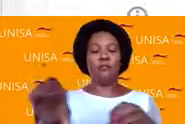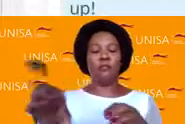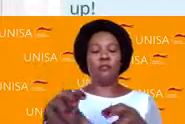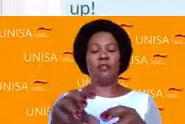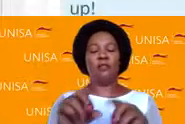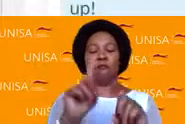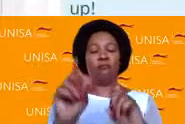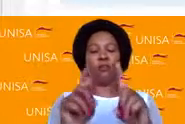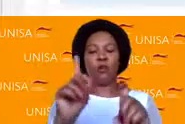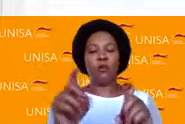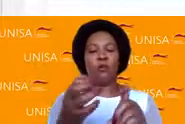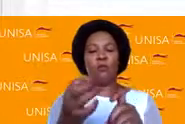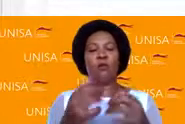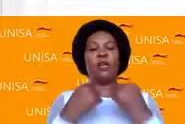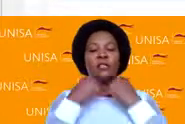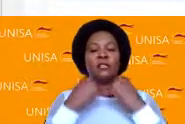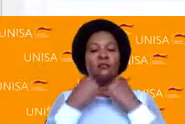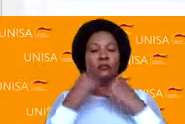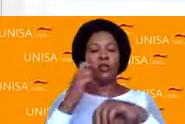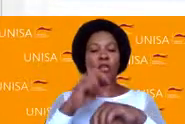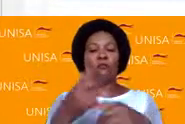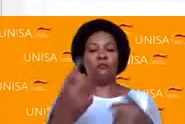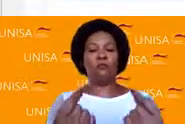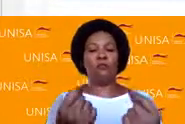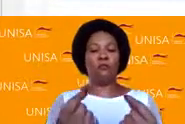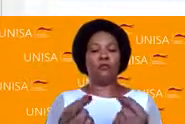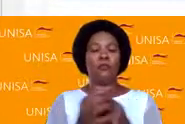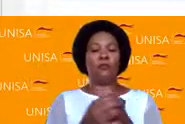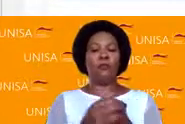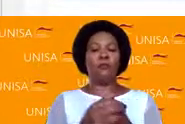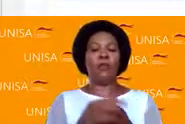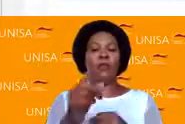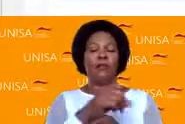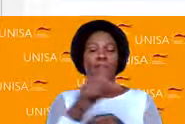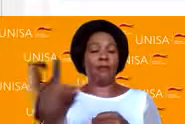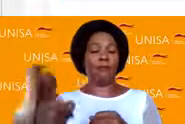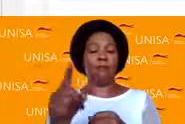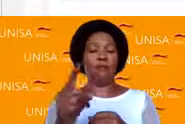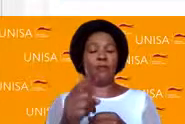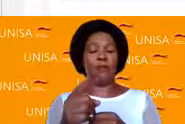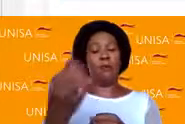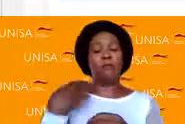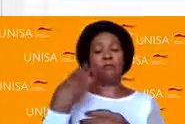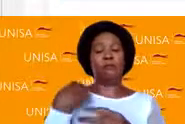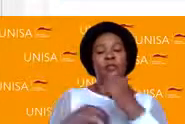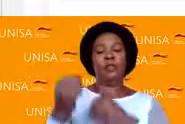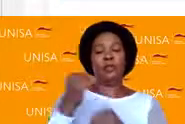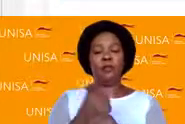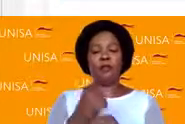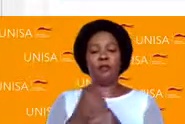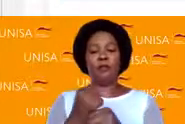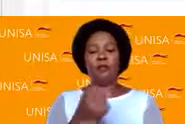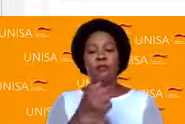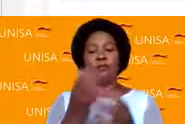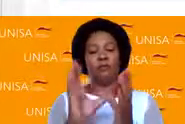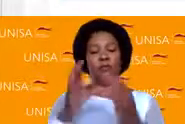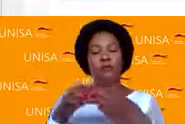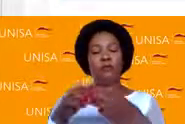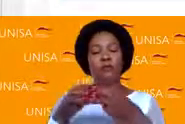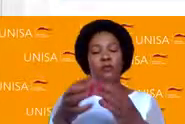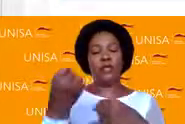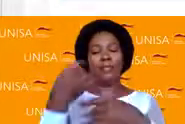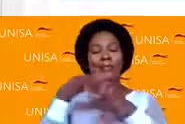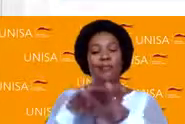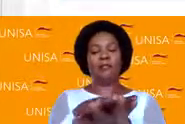or assignment that you need to do. For those from previous year as well, note the forums are now also